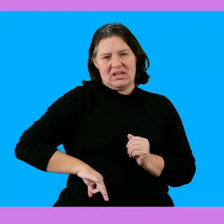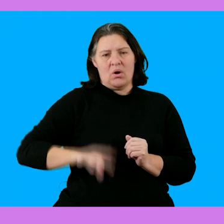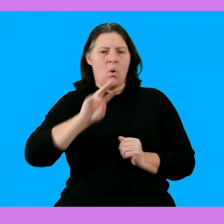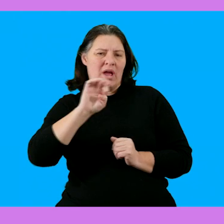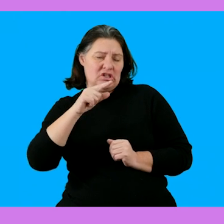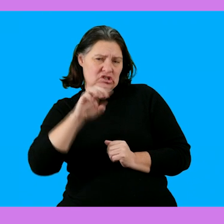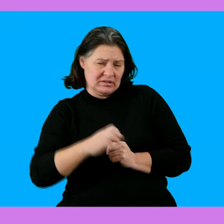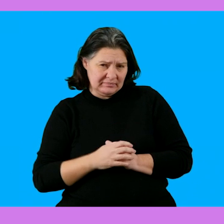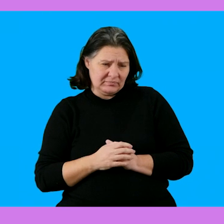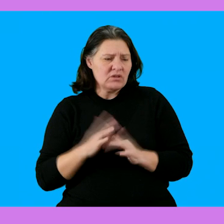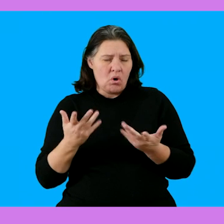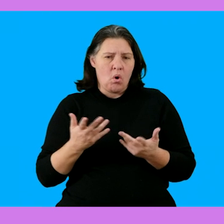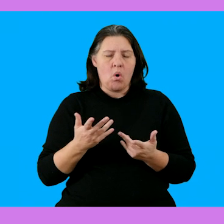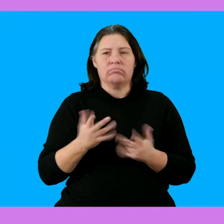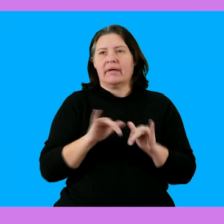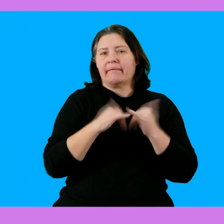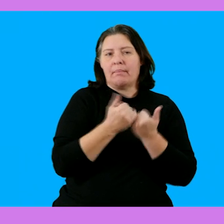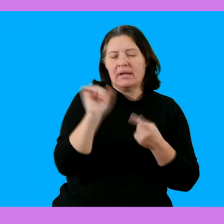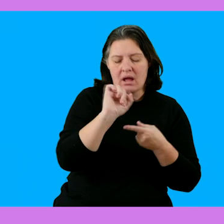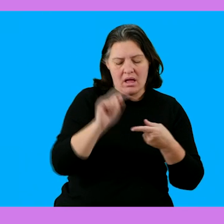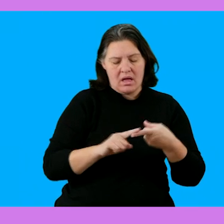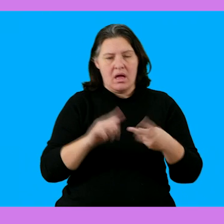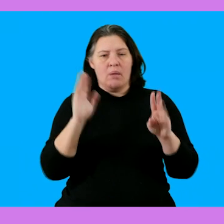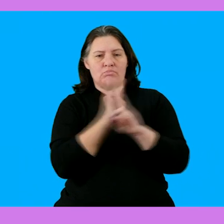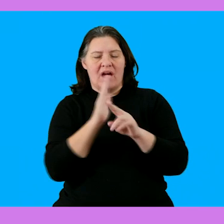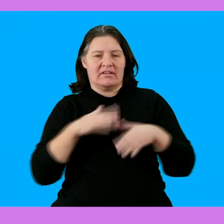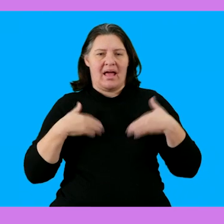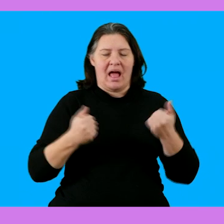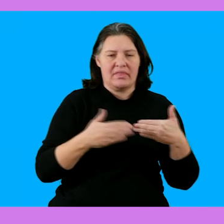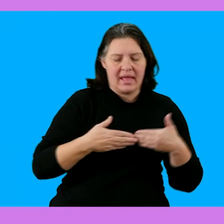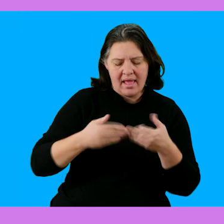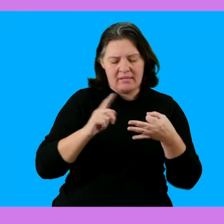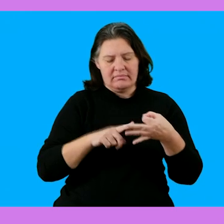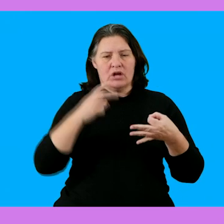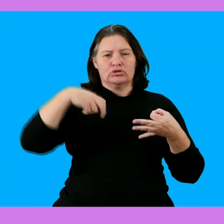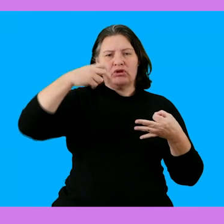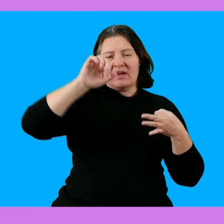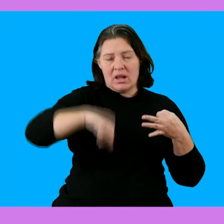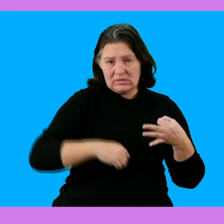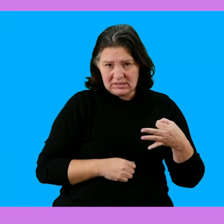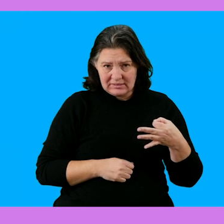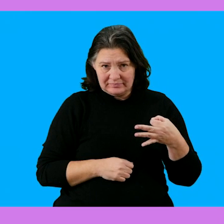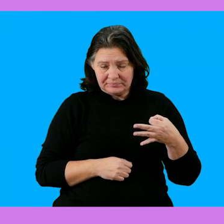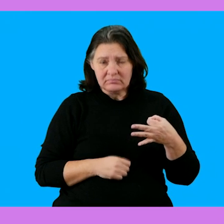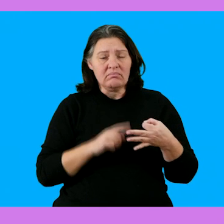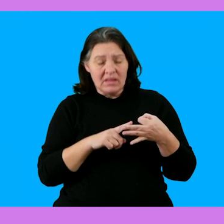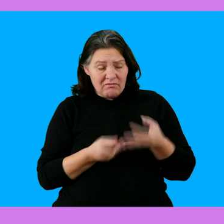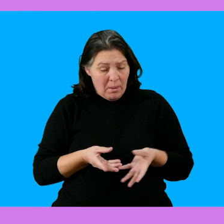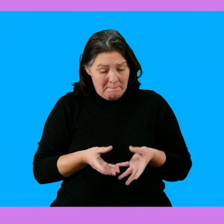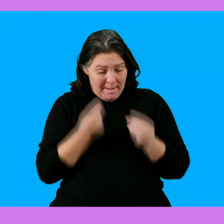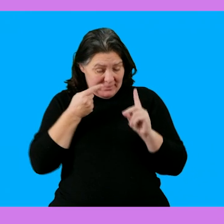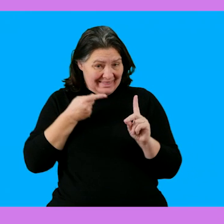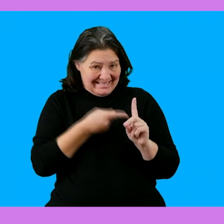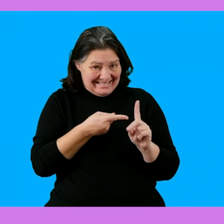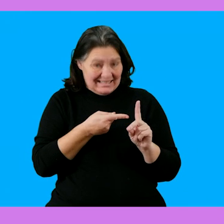salary. For example, a company car, private health care, or a travel allowance. When an employee receives fringe